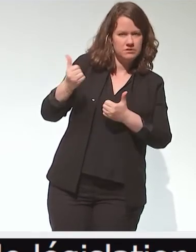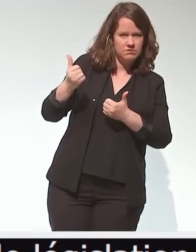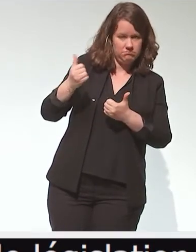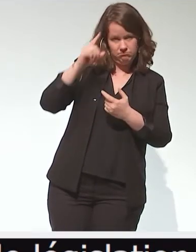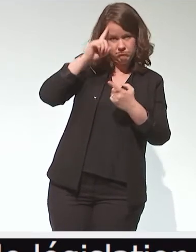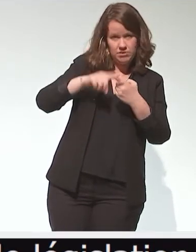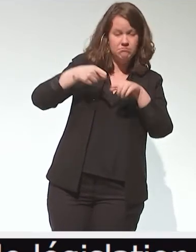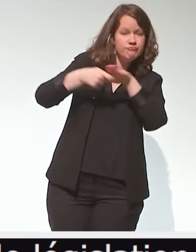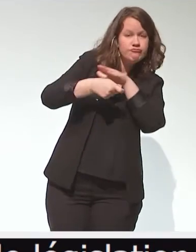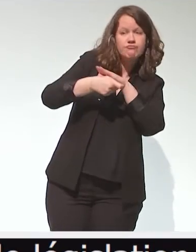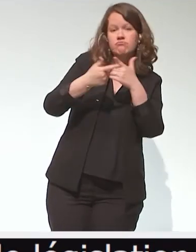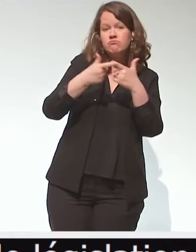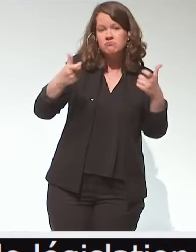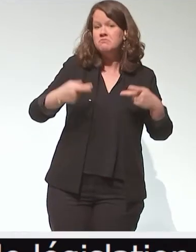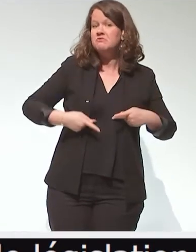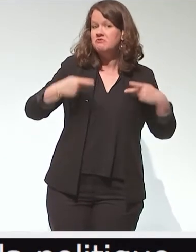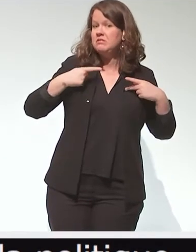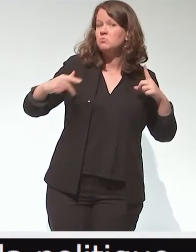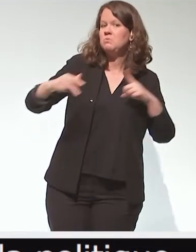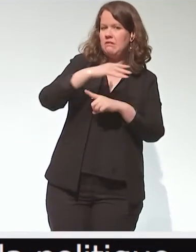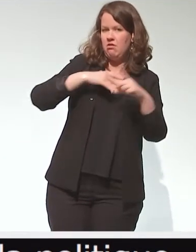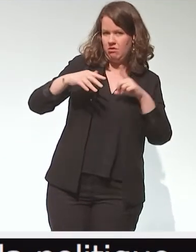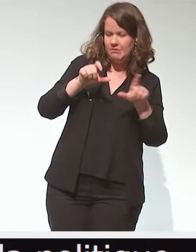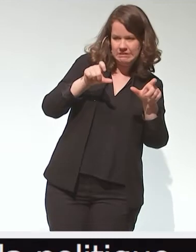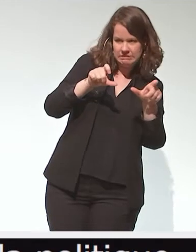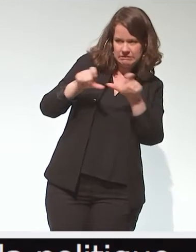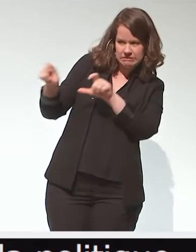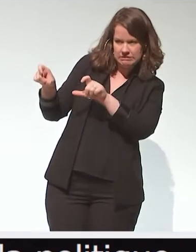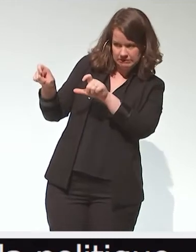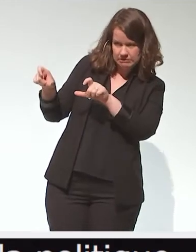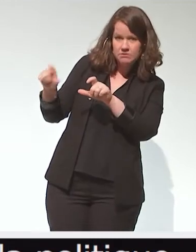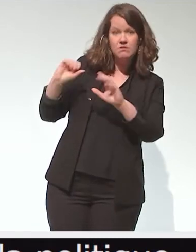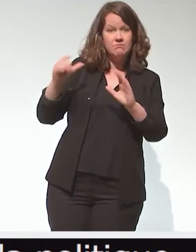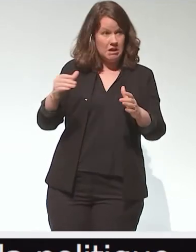policy will be funded.